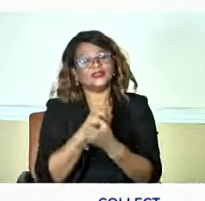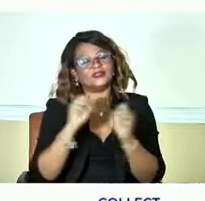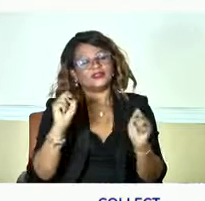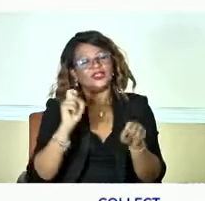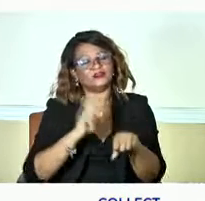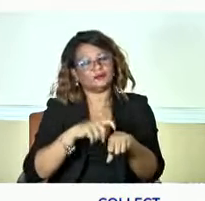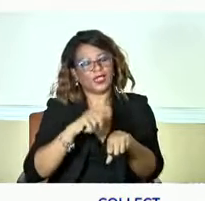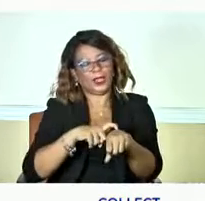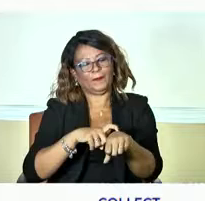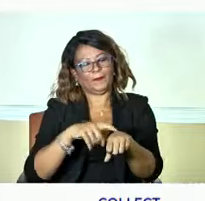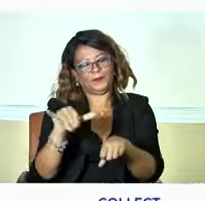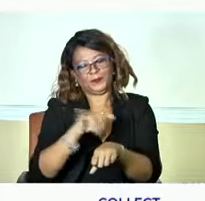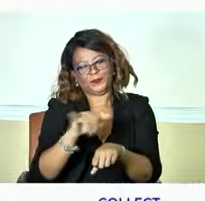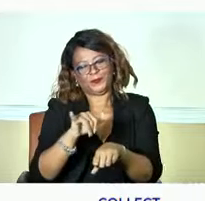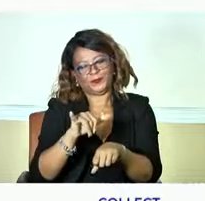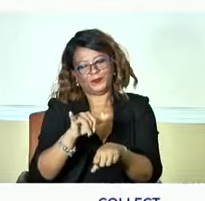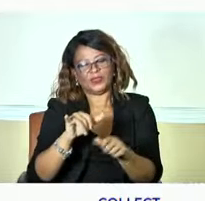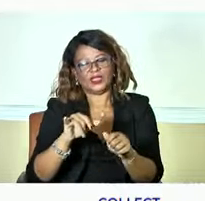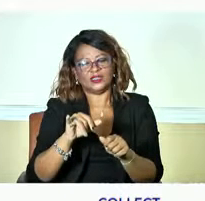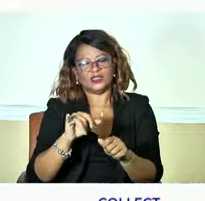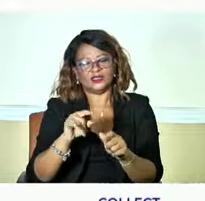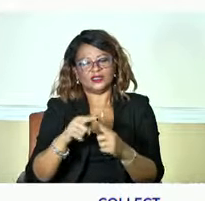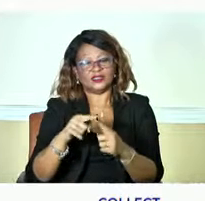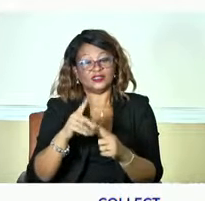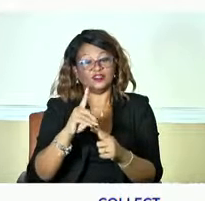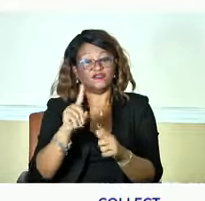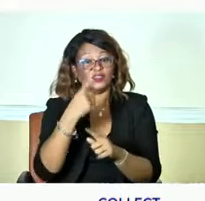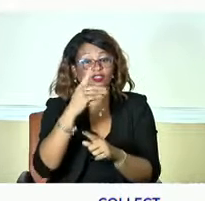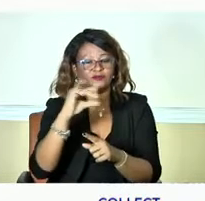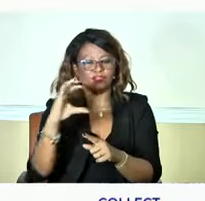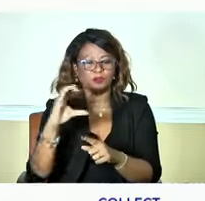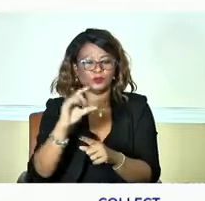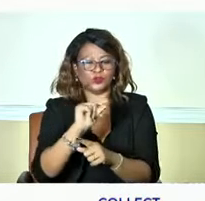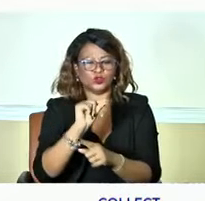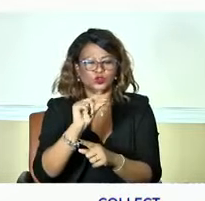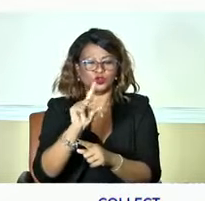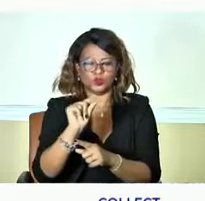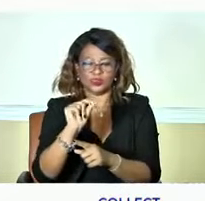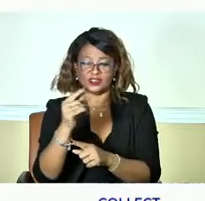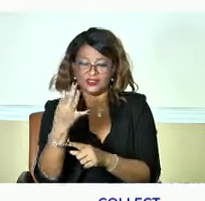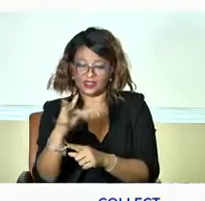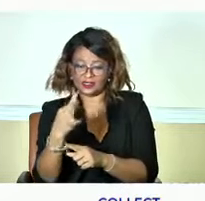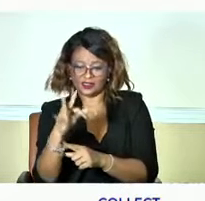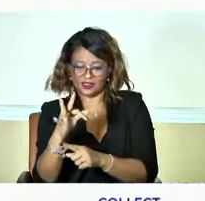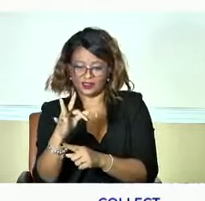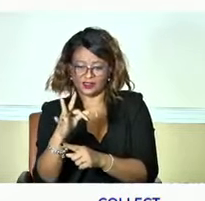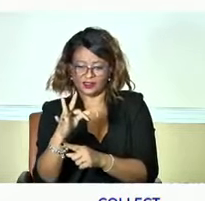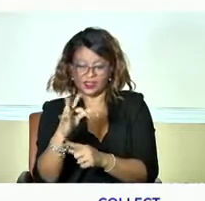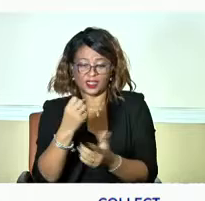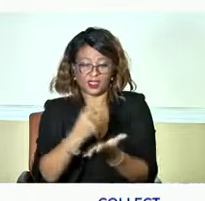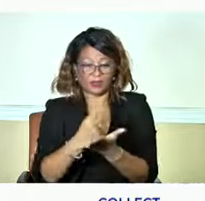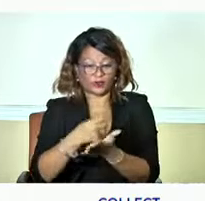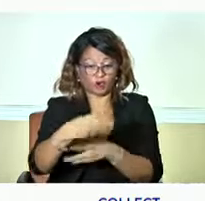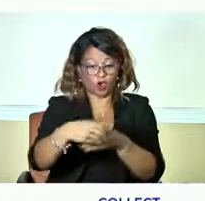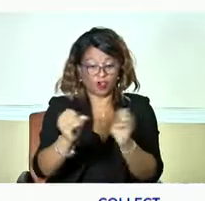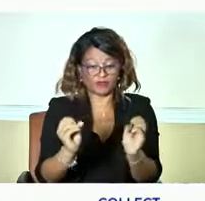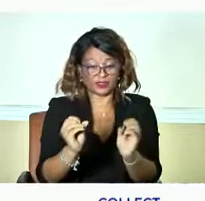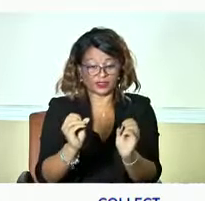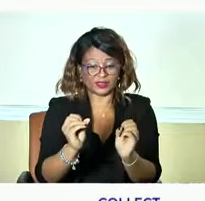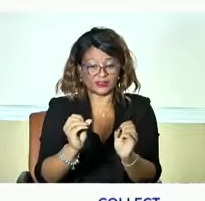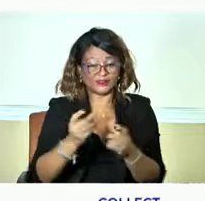time. Since the 1st of December 2019, the Passport Office